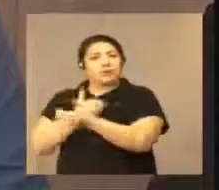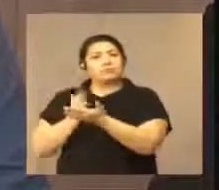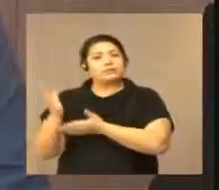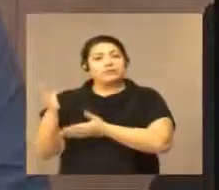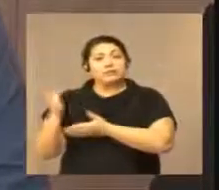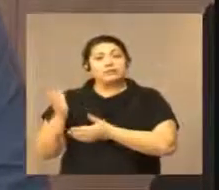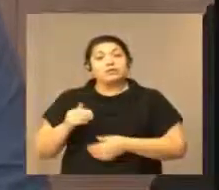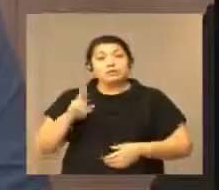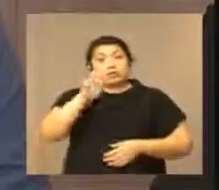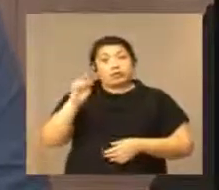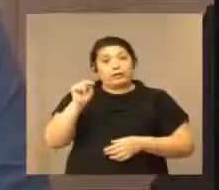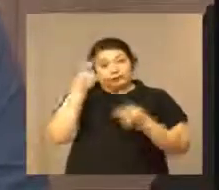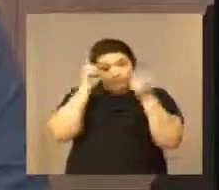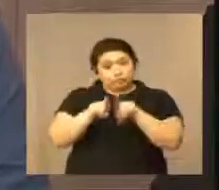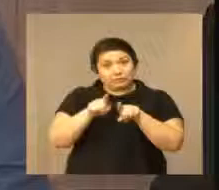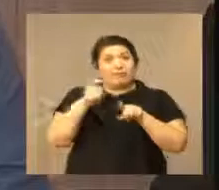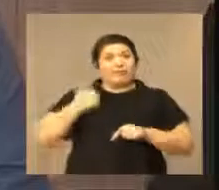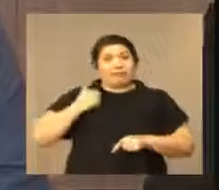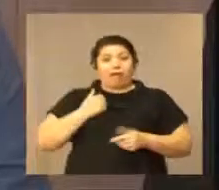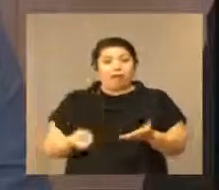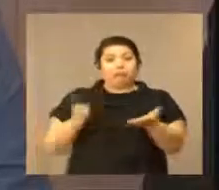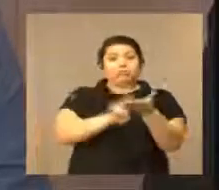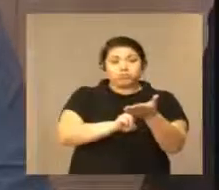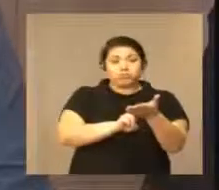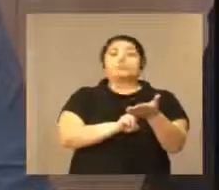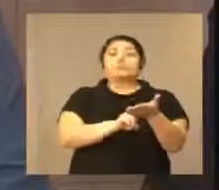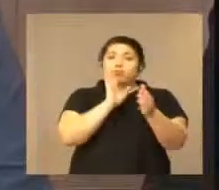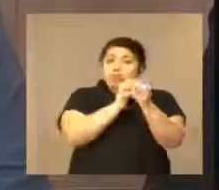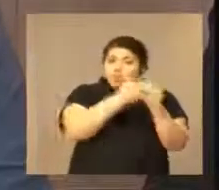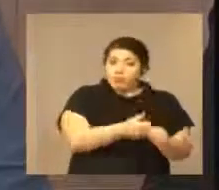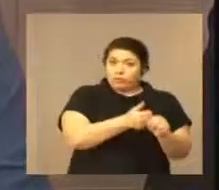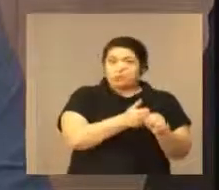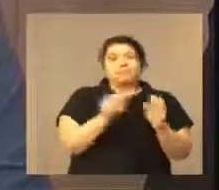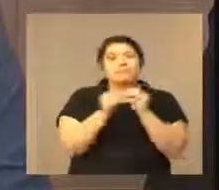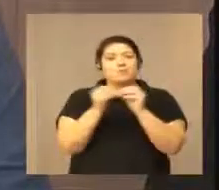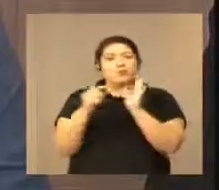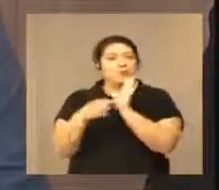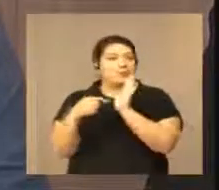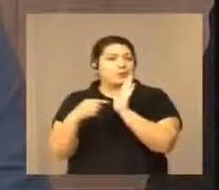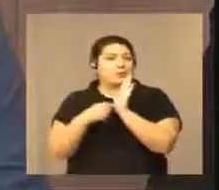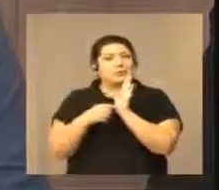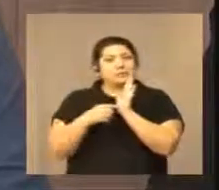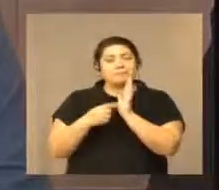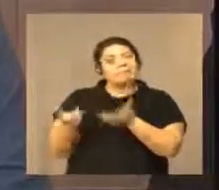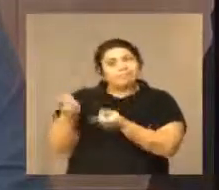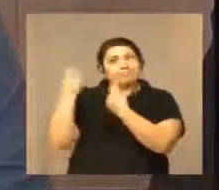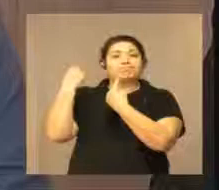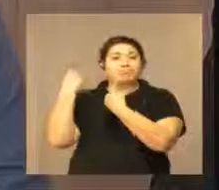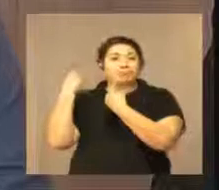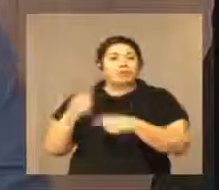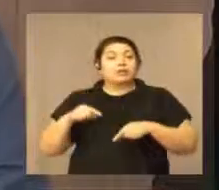adopted, there's more work to do. And as part of this, these treaties,